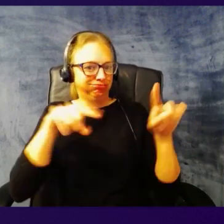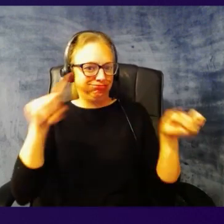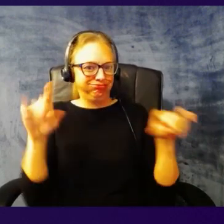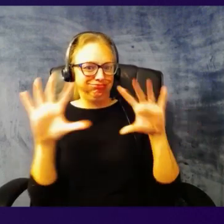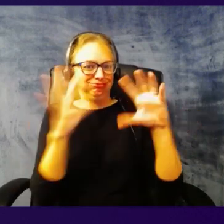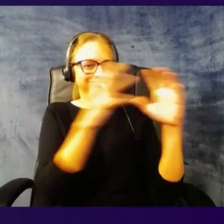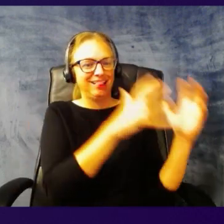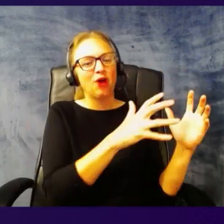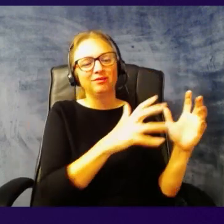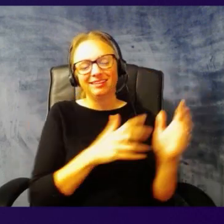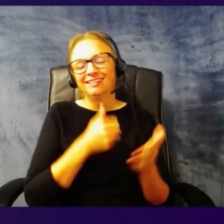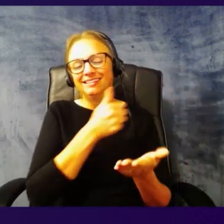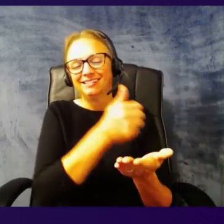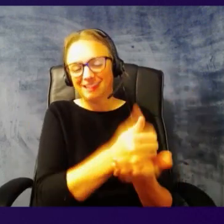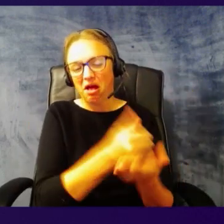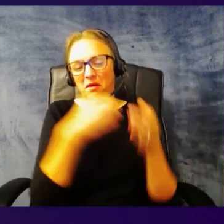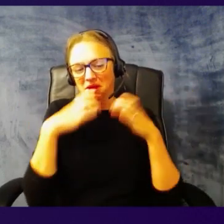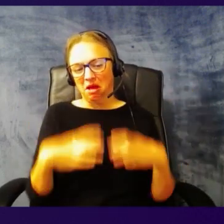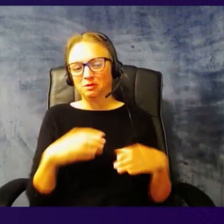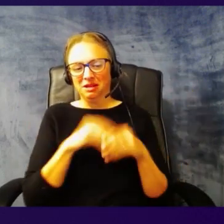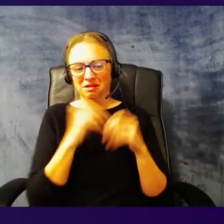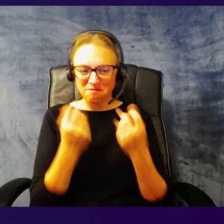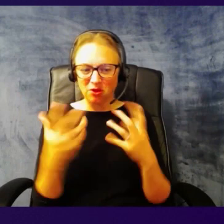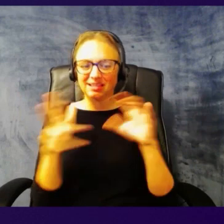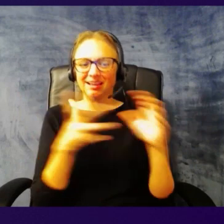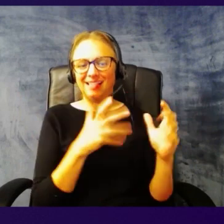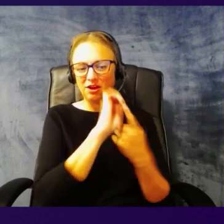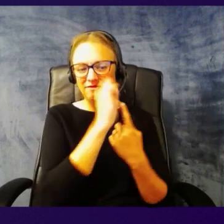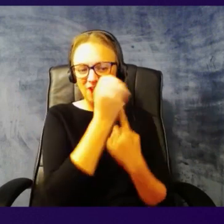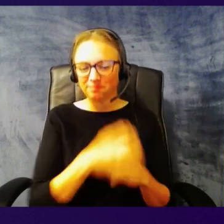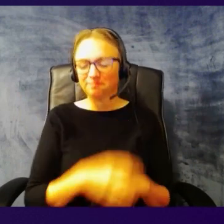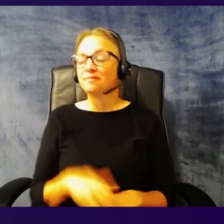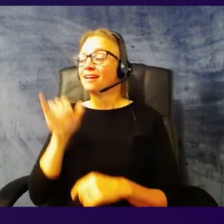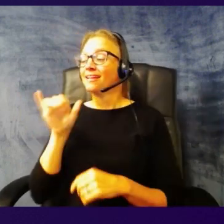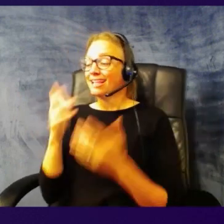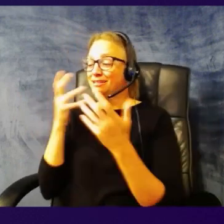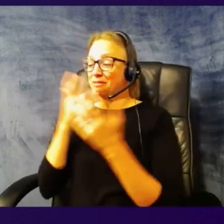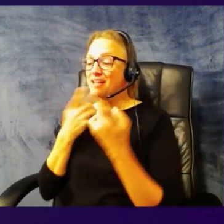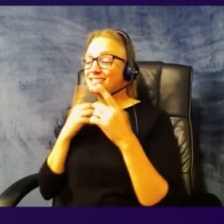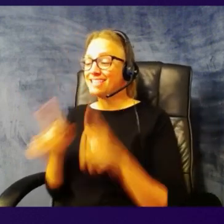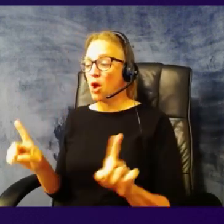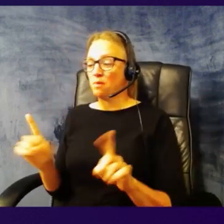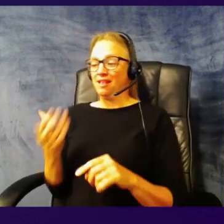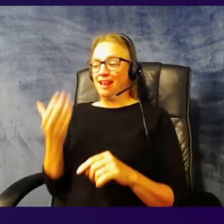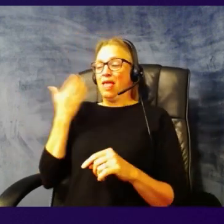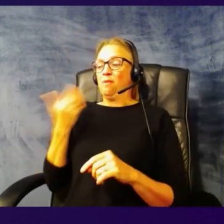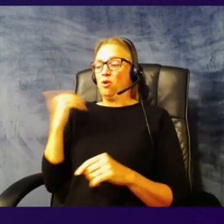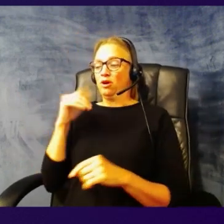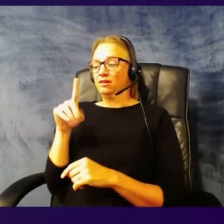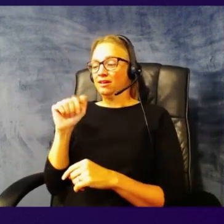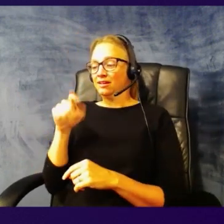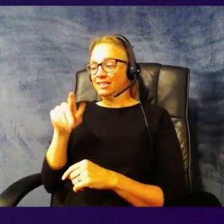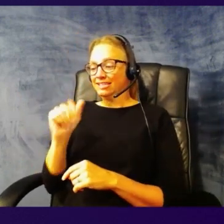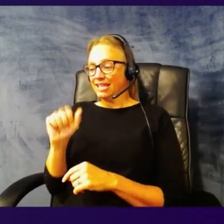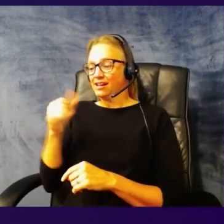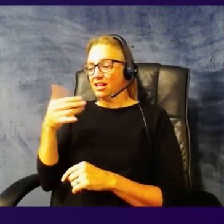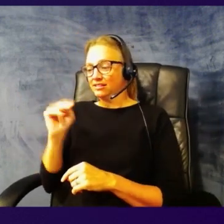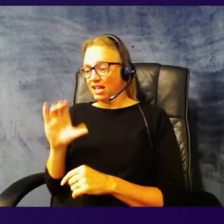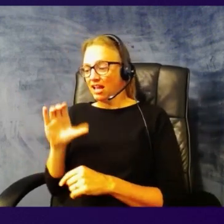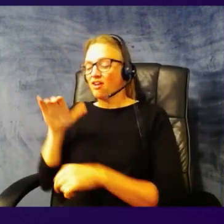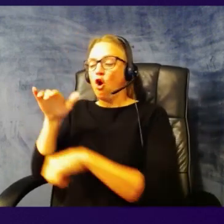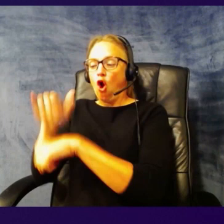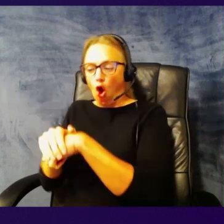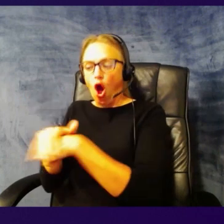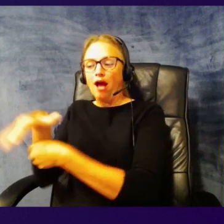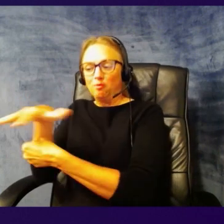in that multi-cloud environment. Yeah, that's an amazing announcement, particularly in the past where DataSync was purely, like you said, on-prem or AWS to